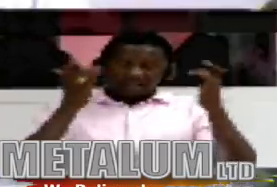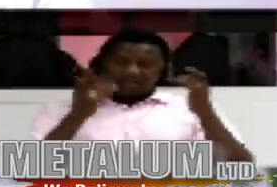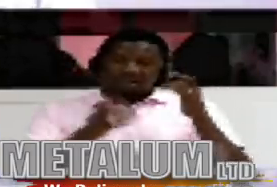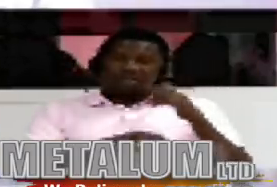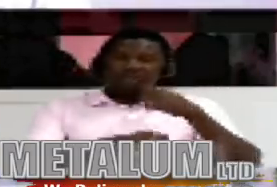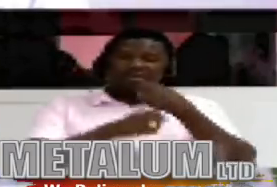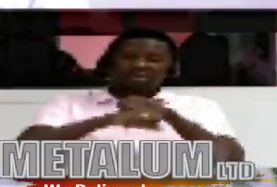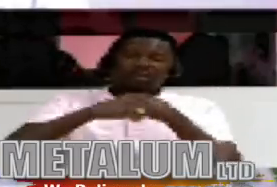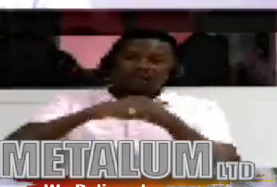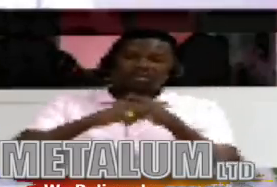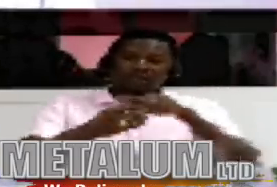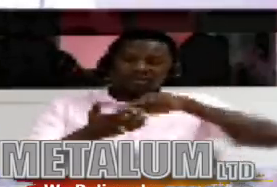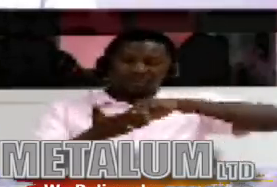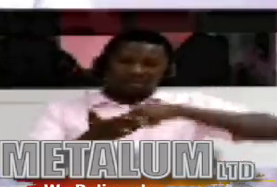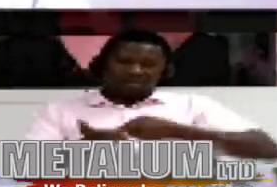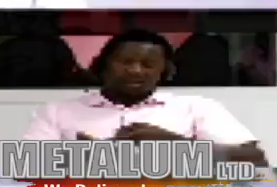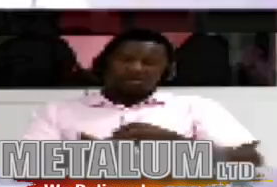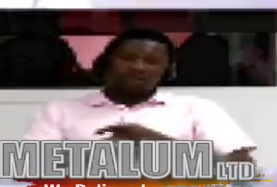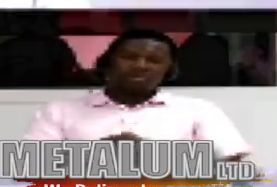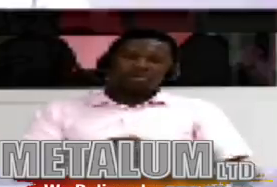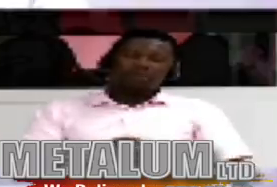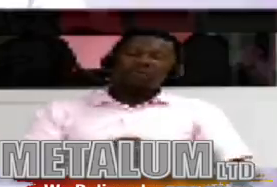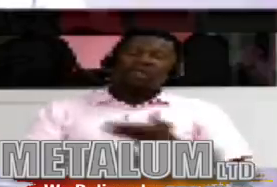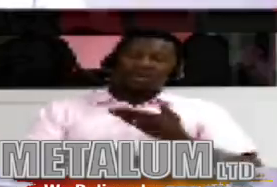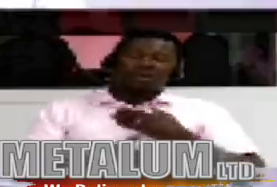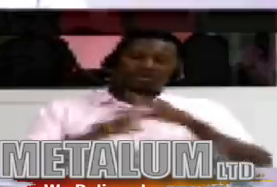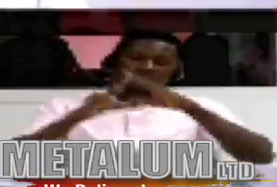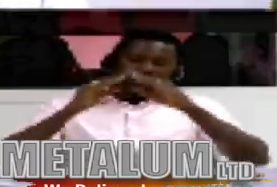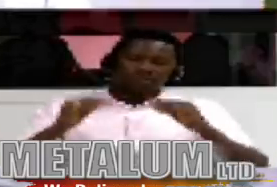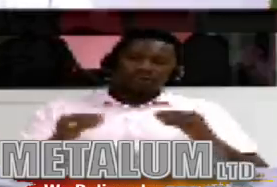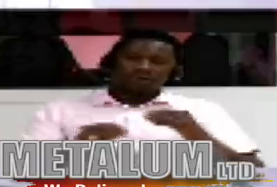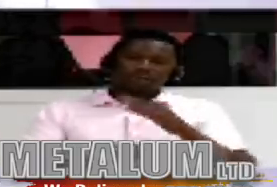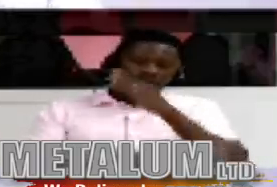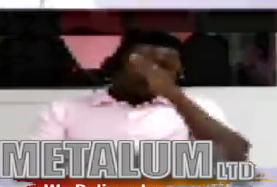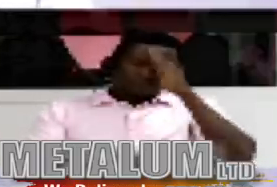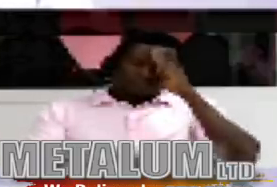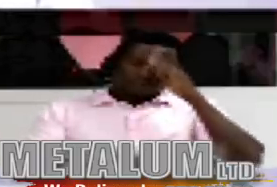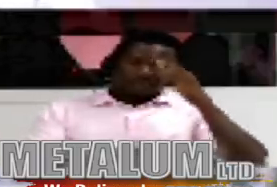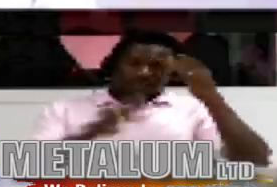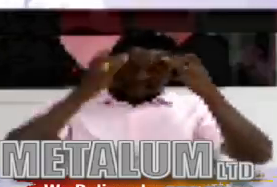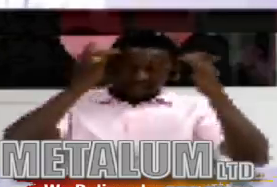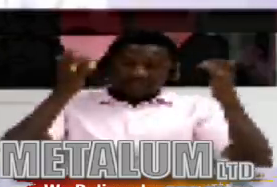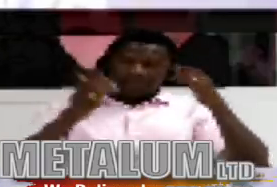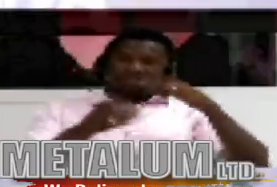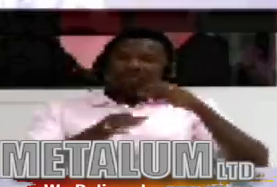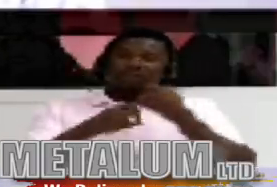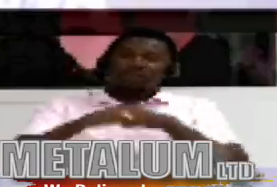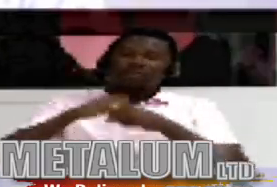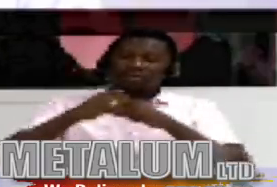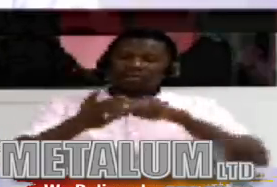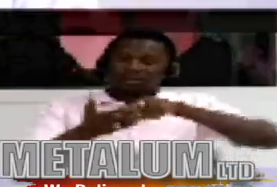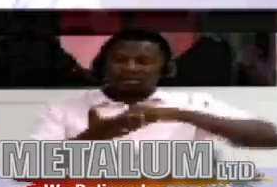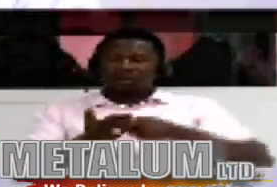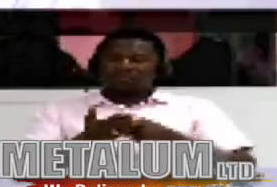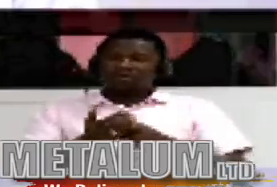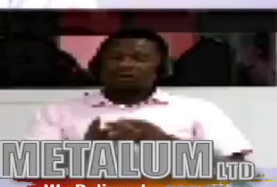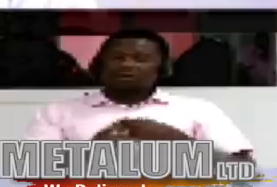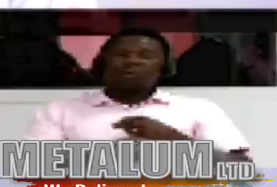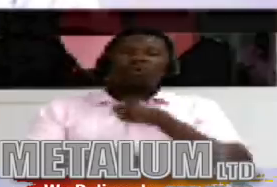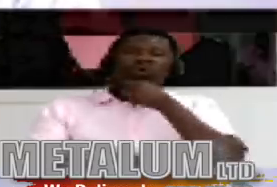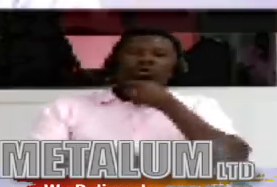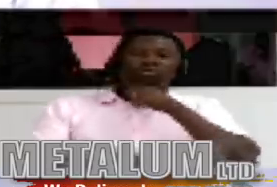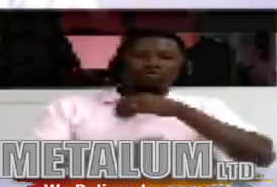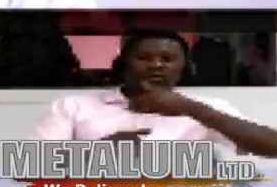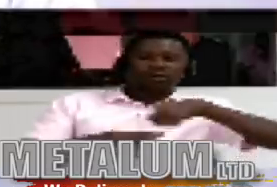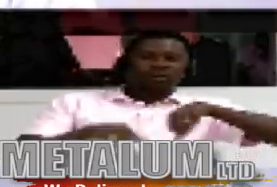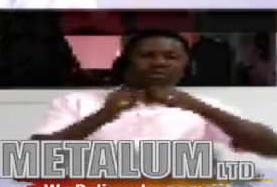So they were housed at Brikama Technical Training Center, known as the old site, while the 11 grade 11 class